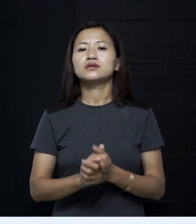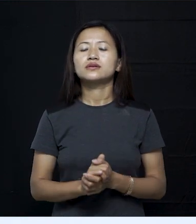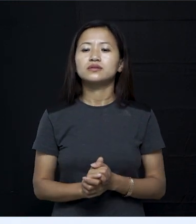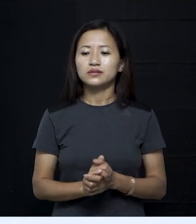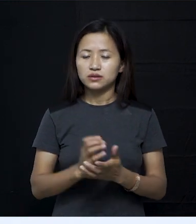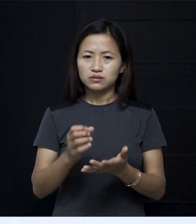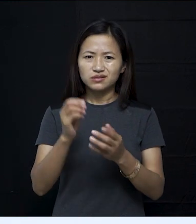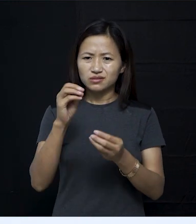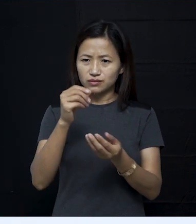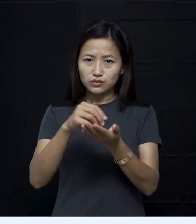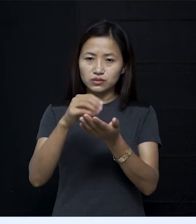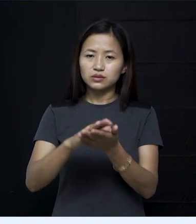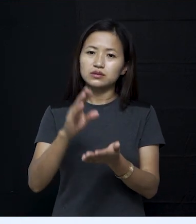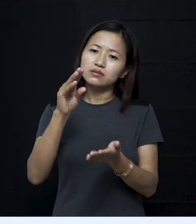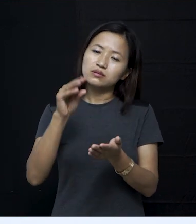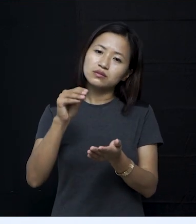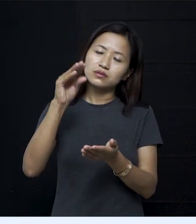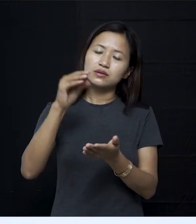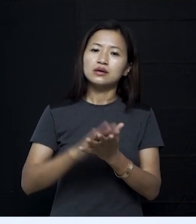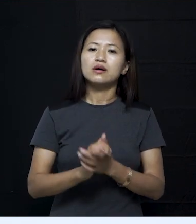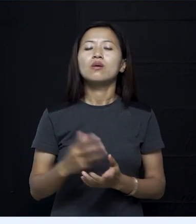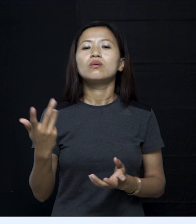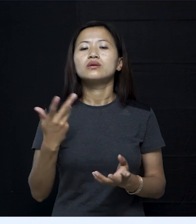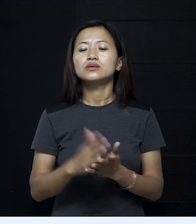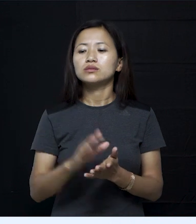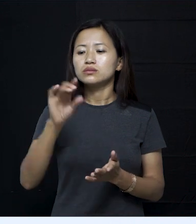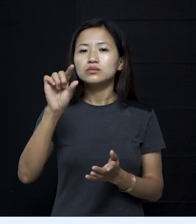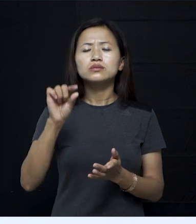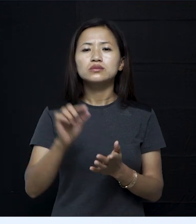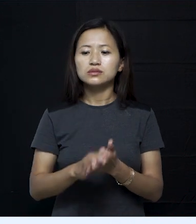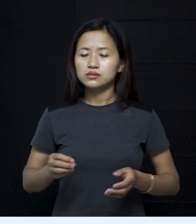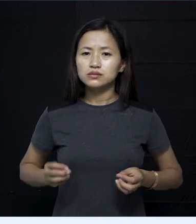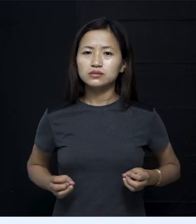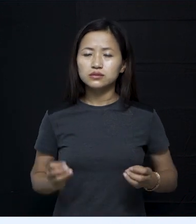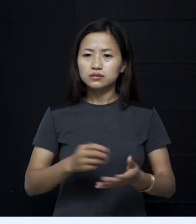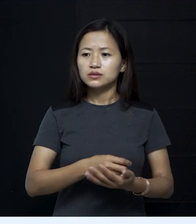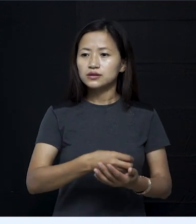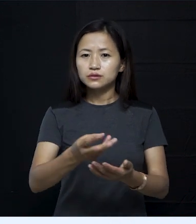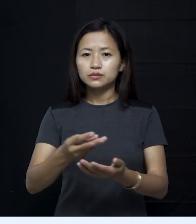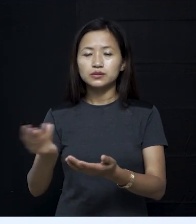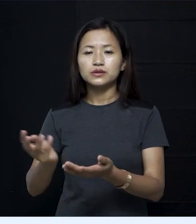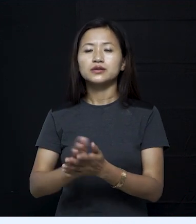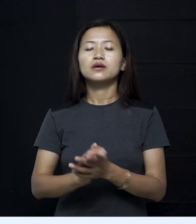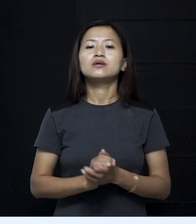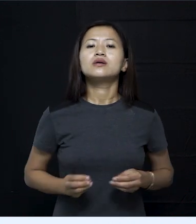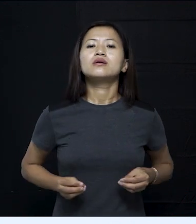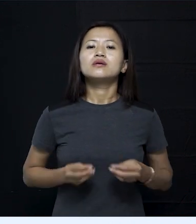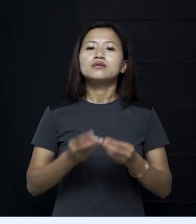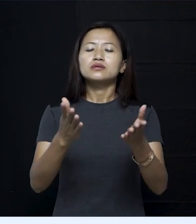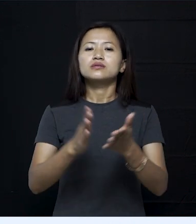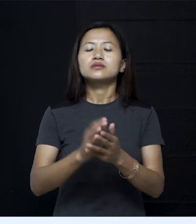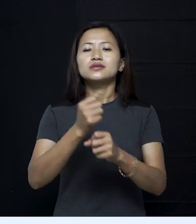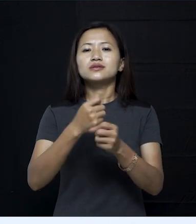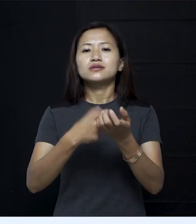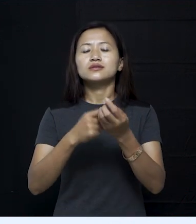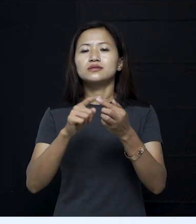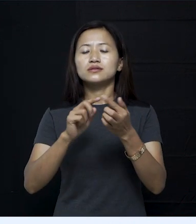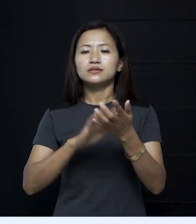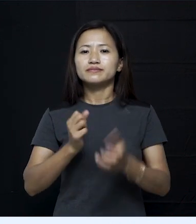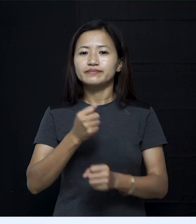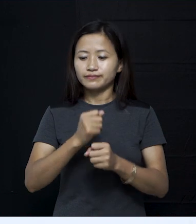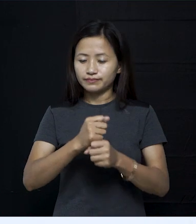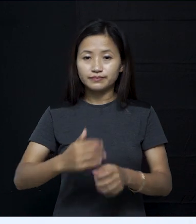they will dry up, okay. And once it dried up, what they do is, they will set fire to it. Now the